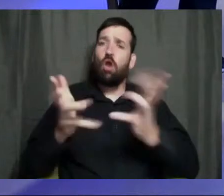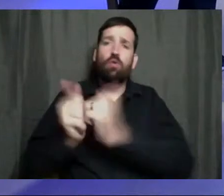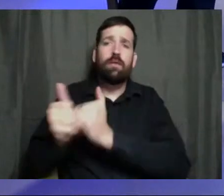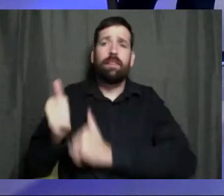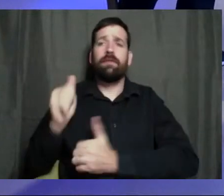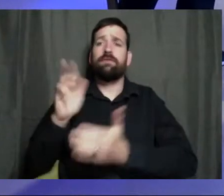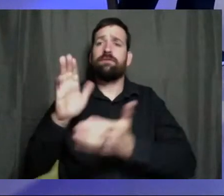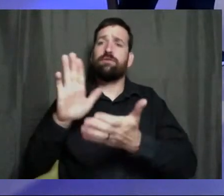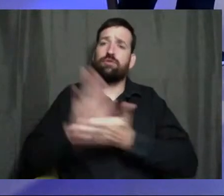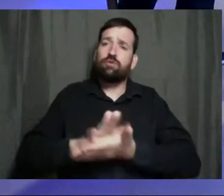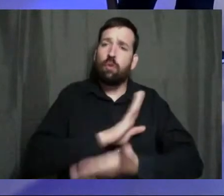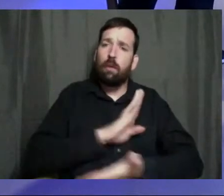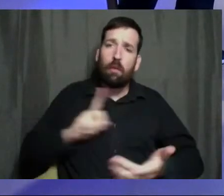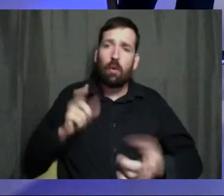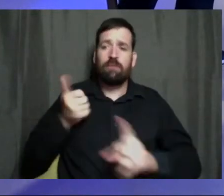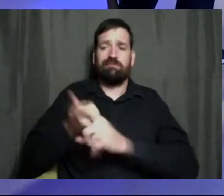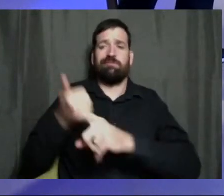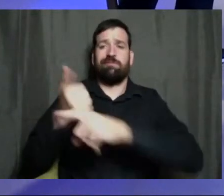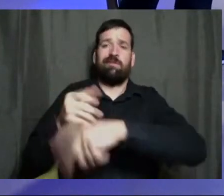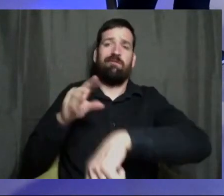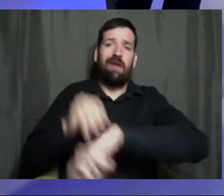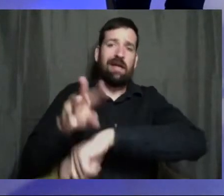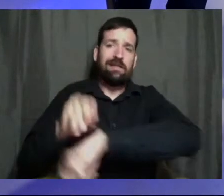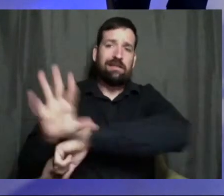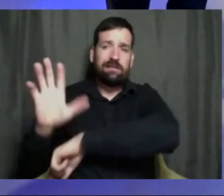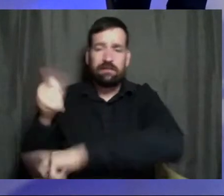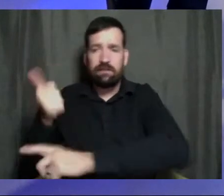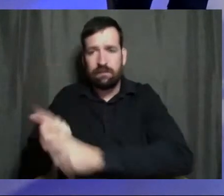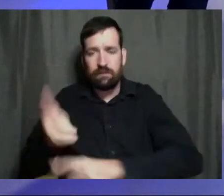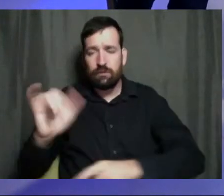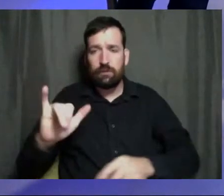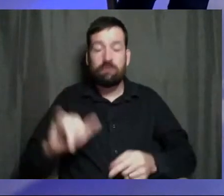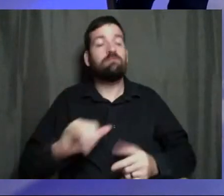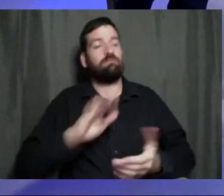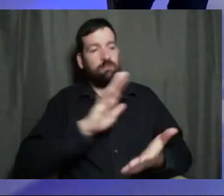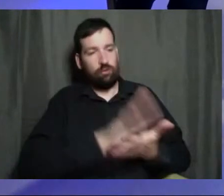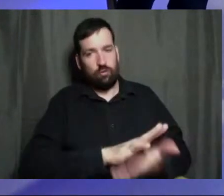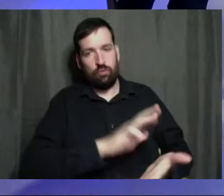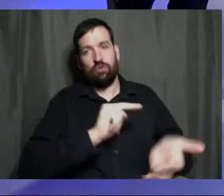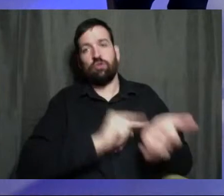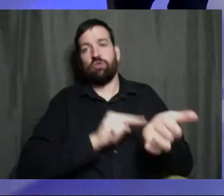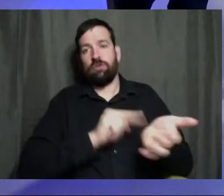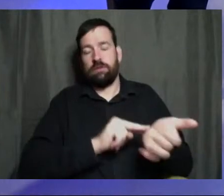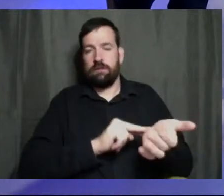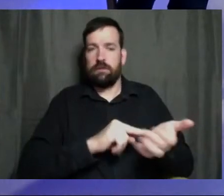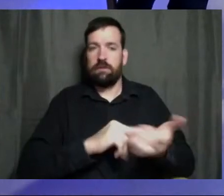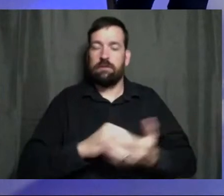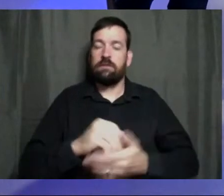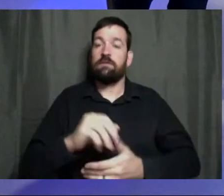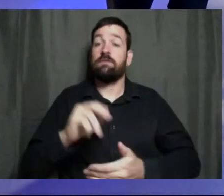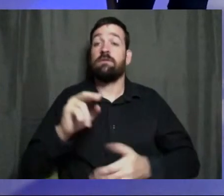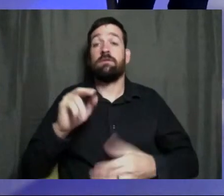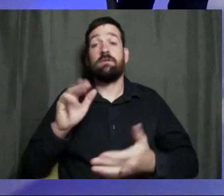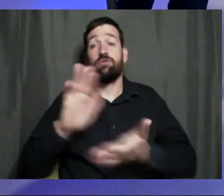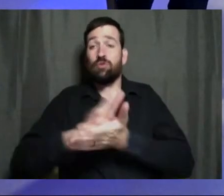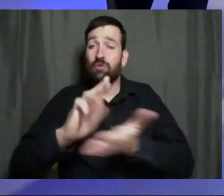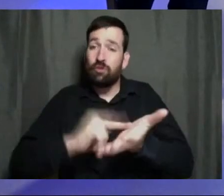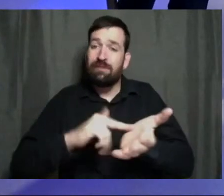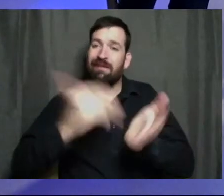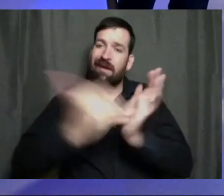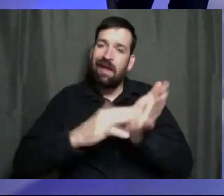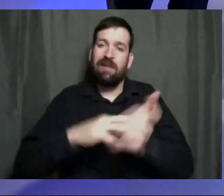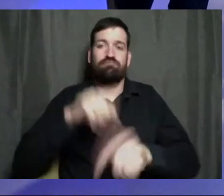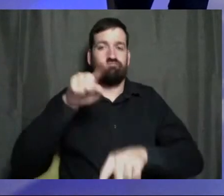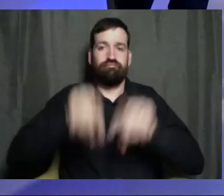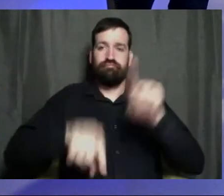own advising. Right, exactly. Yes, well, school nurses, school nursing, again, is different in different school districts.